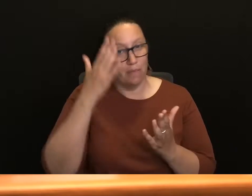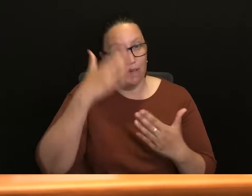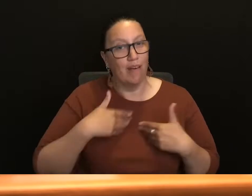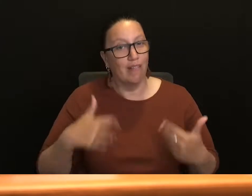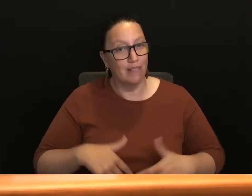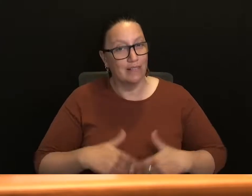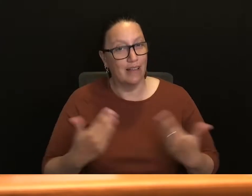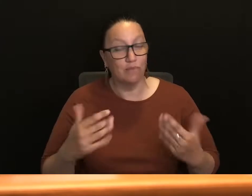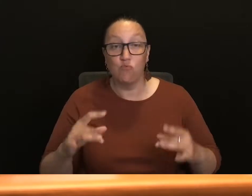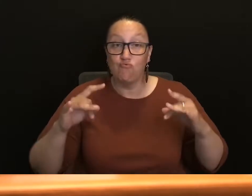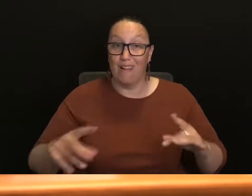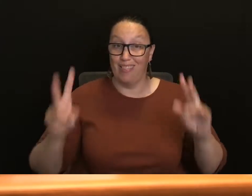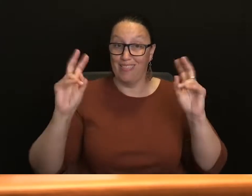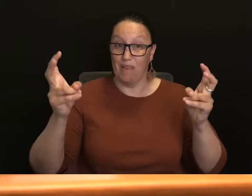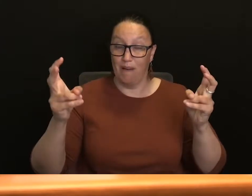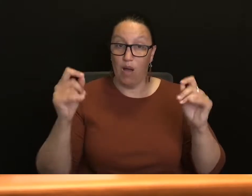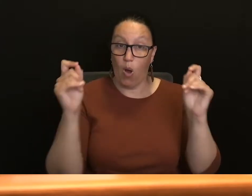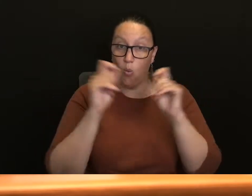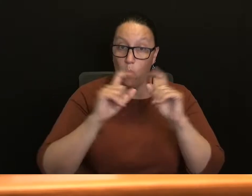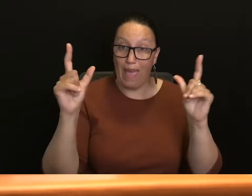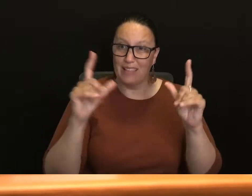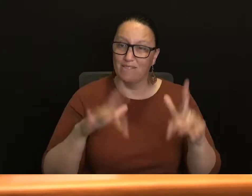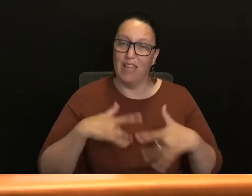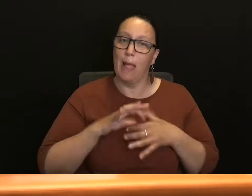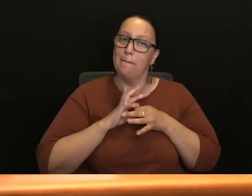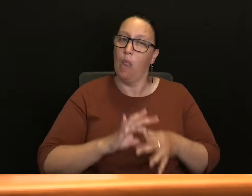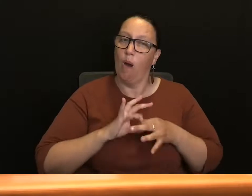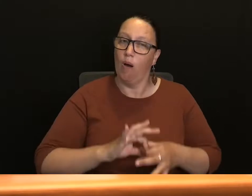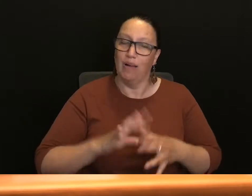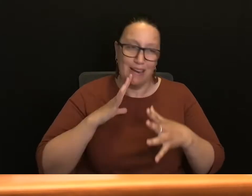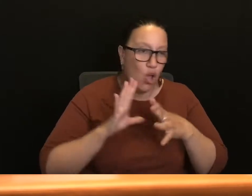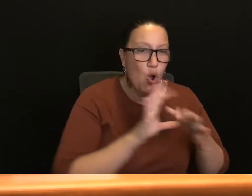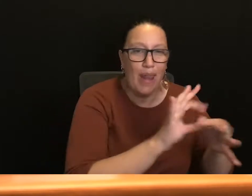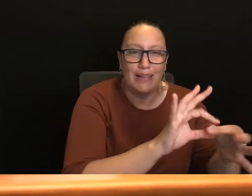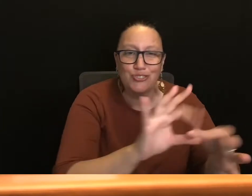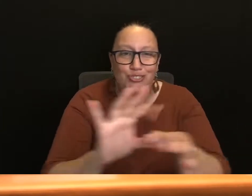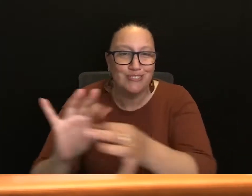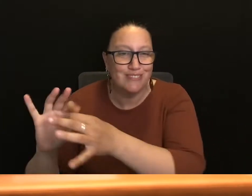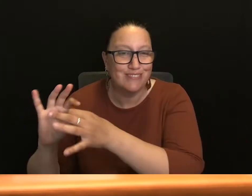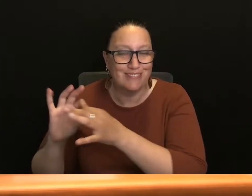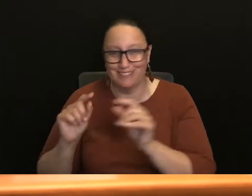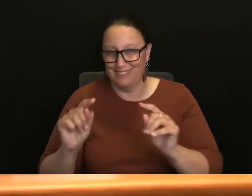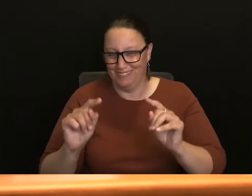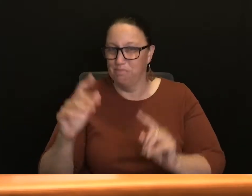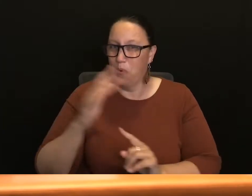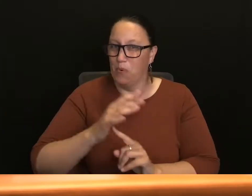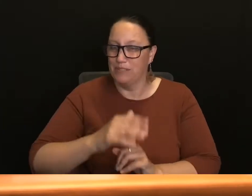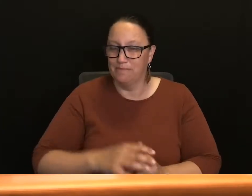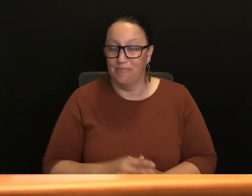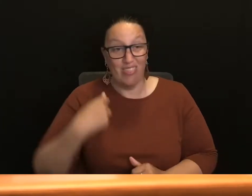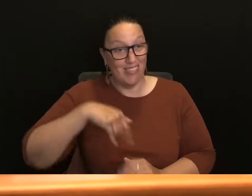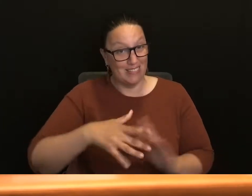we're focusing on the theme of awareness, belonging and connection. So this week I want to talk to you about